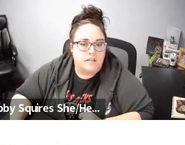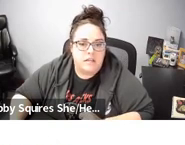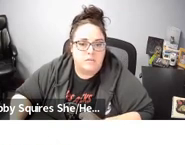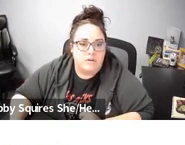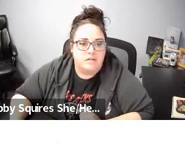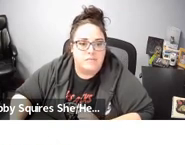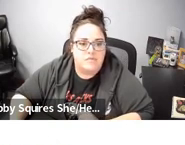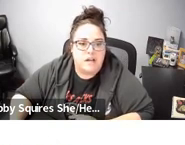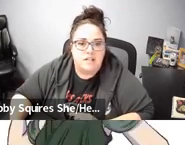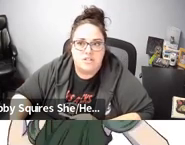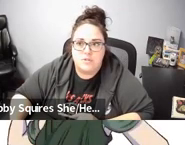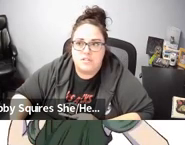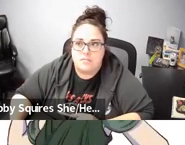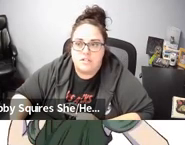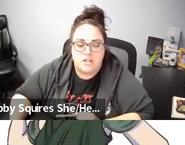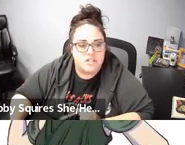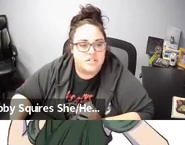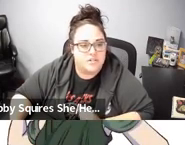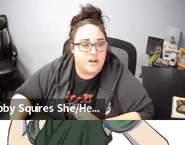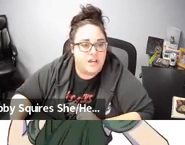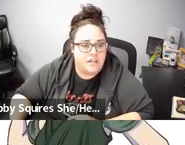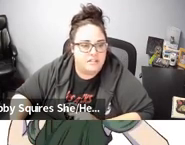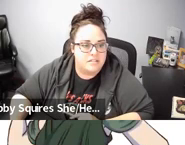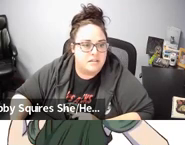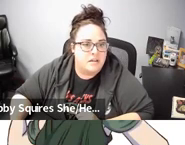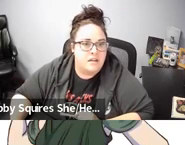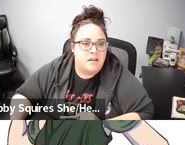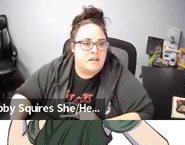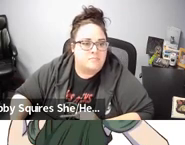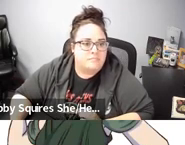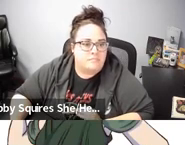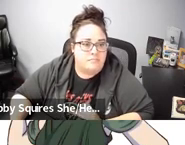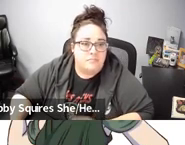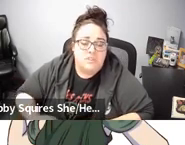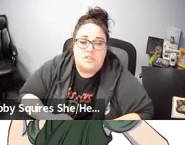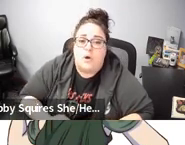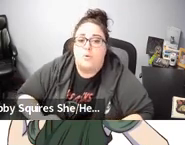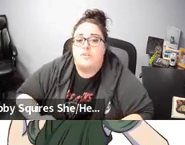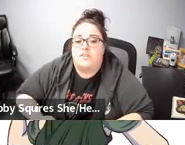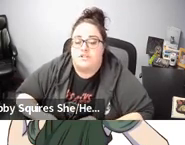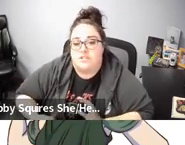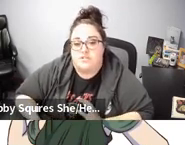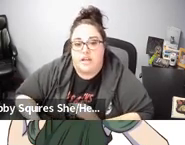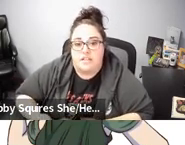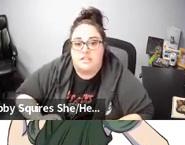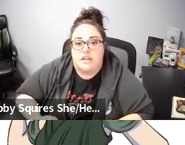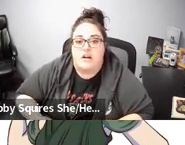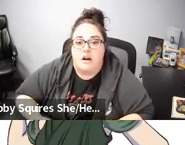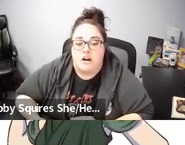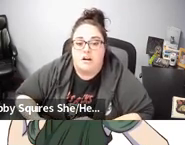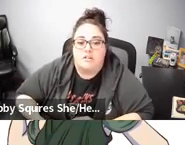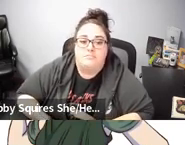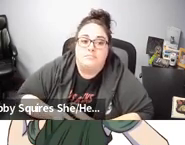All right, and then we're gonna move on to some Dungeons and Dragons. So with Dungeons and Dragons,